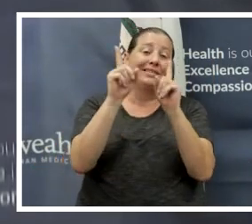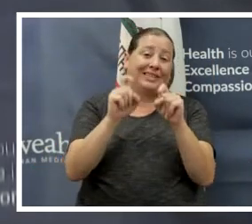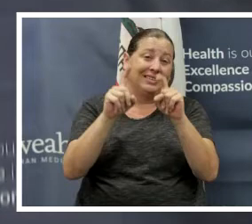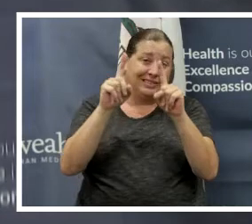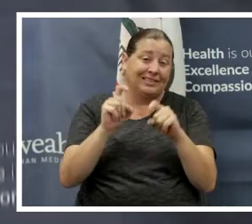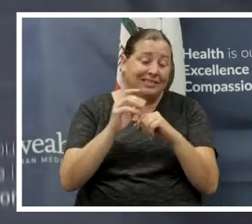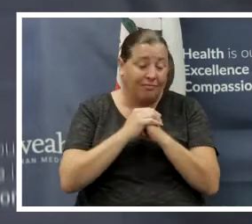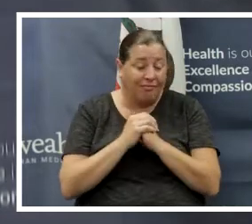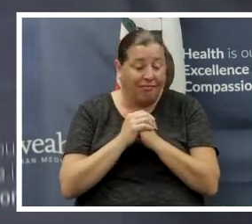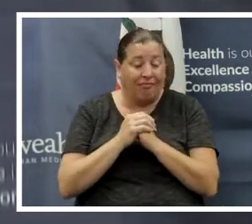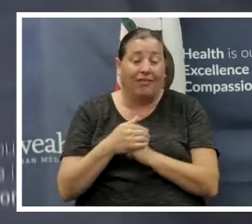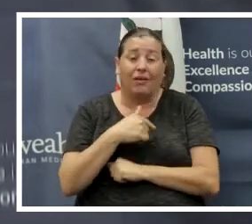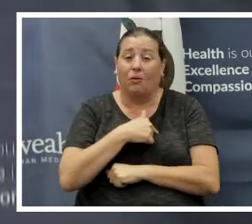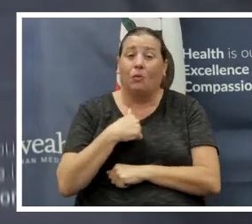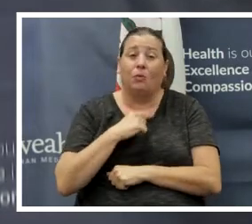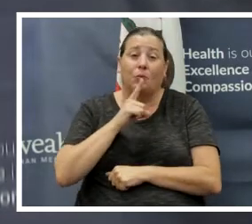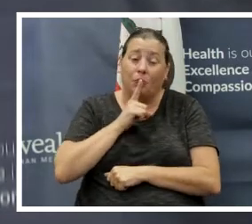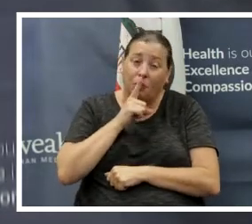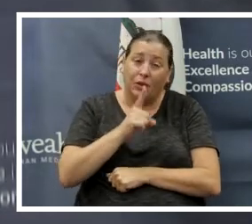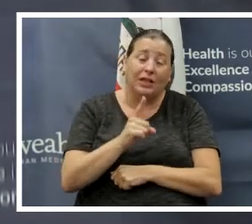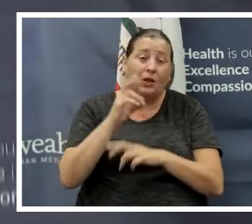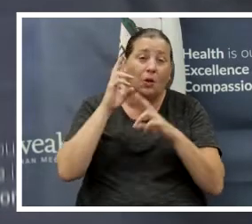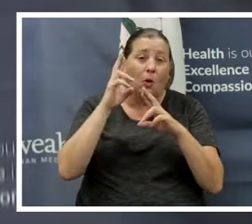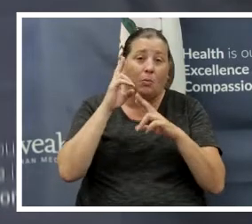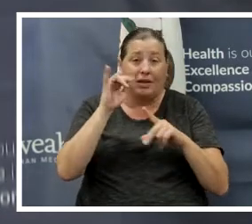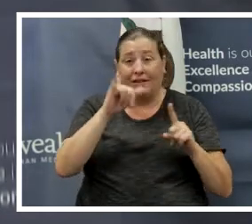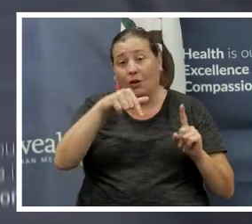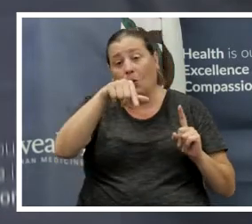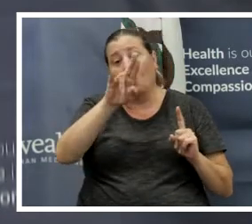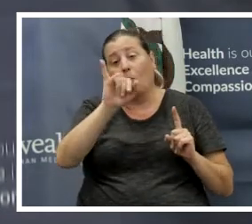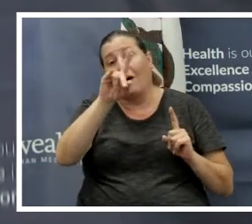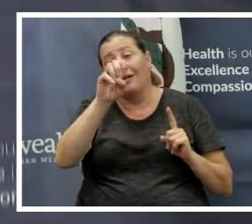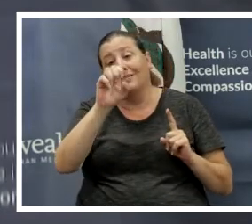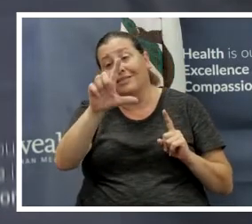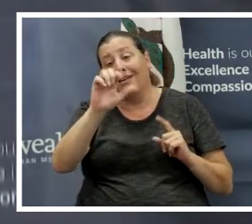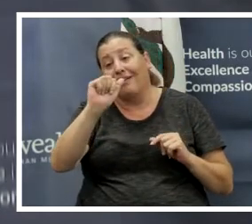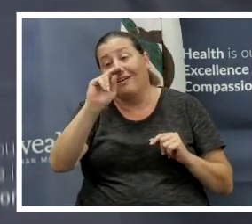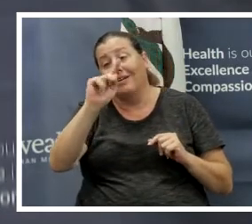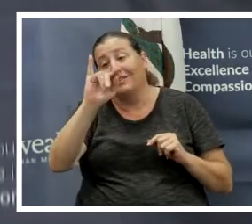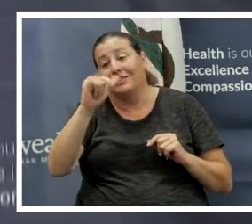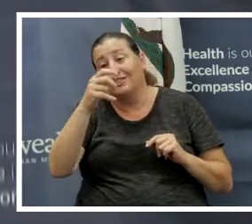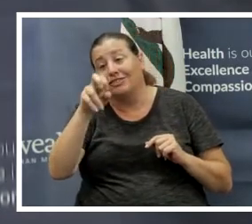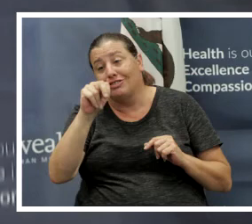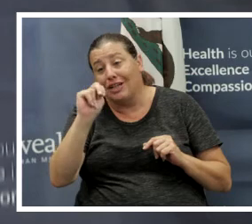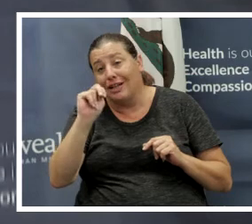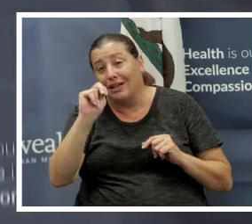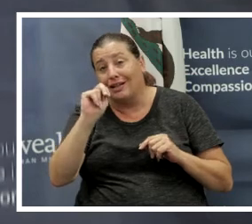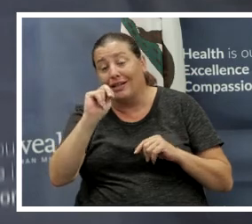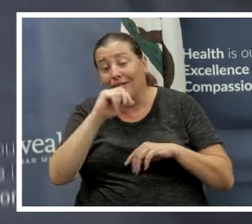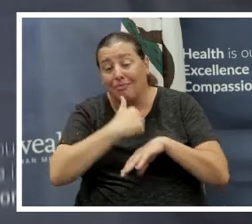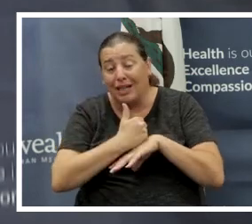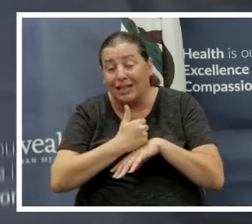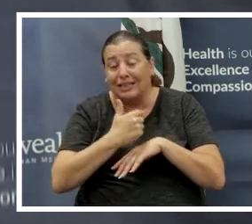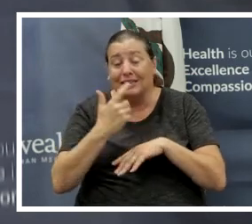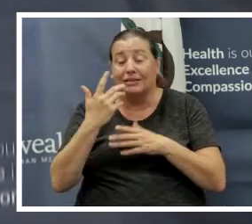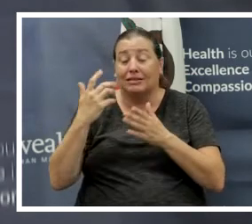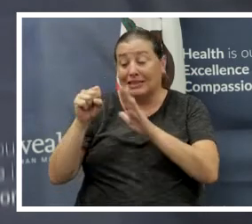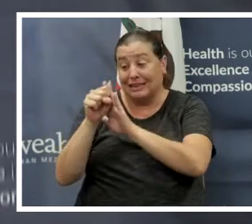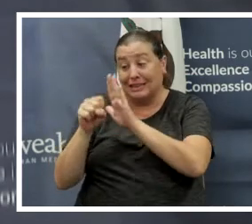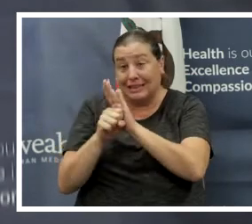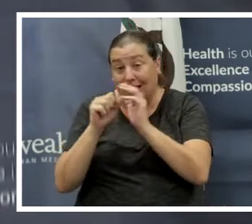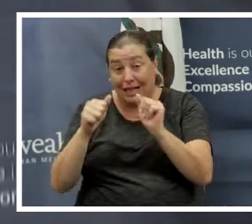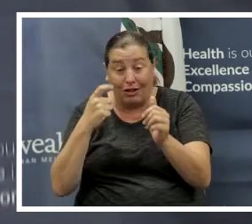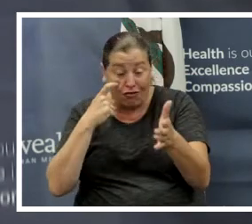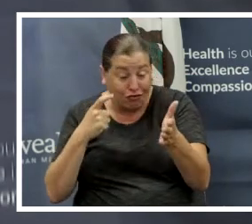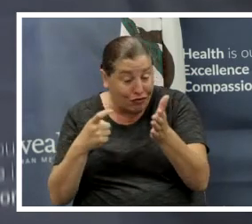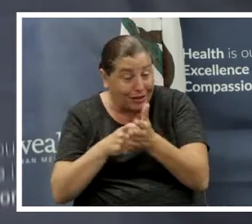hoping that this, again, the Quidel antigen base, if we can get the state to start recognizing that as a